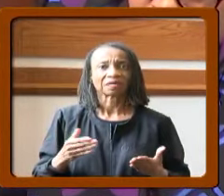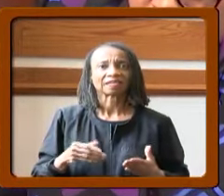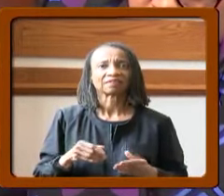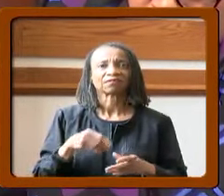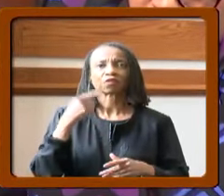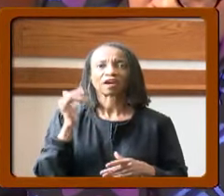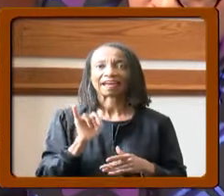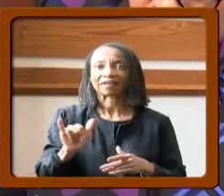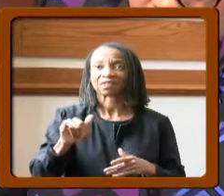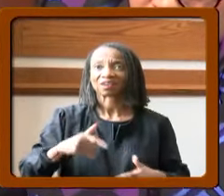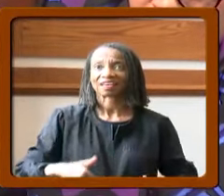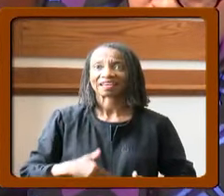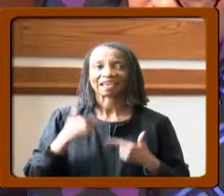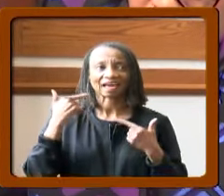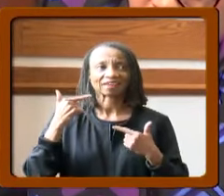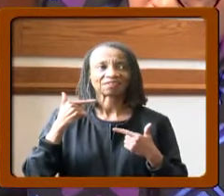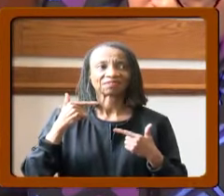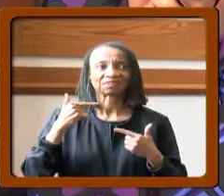book.